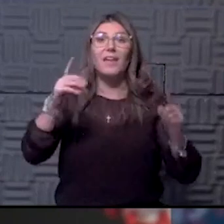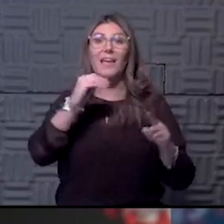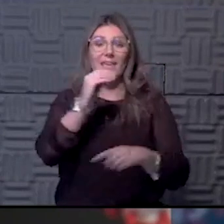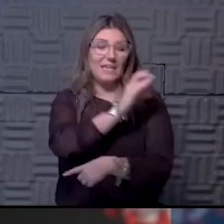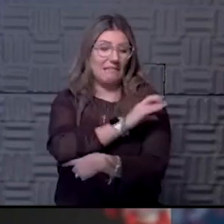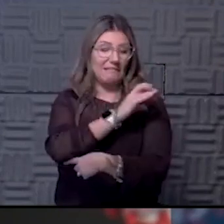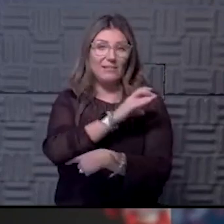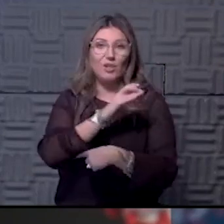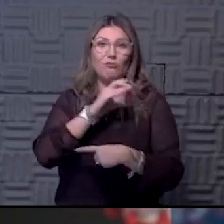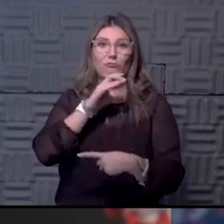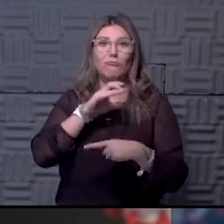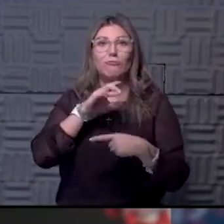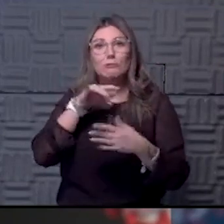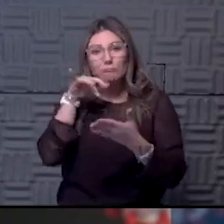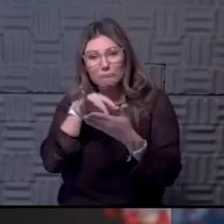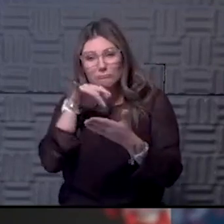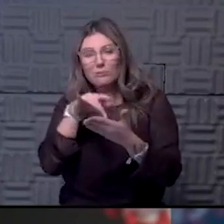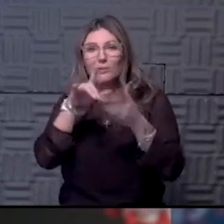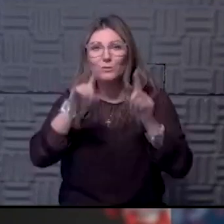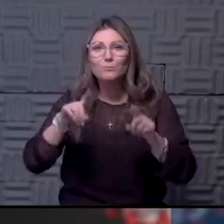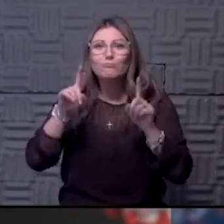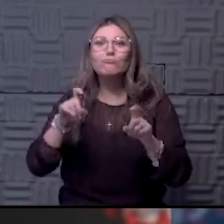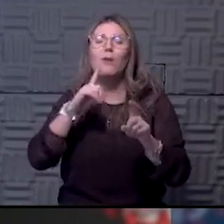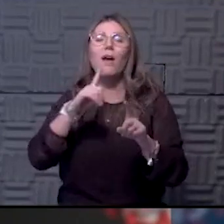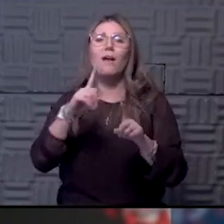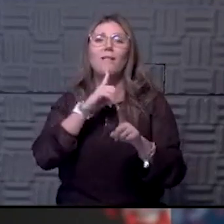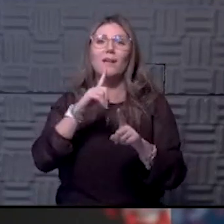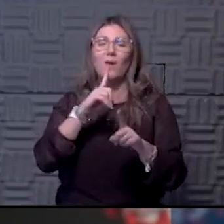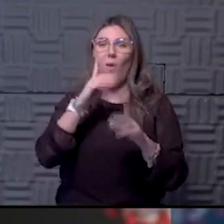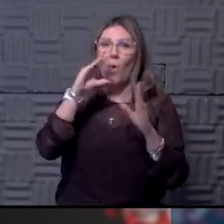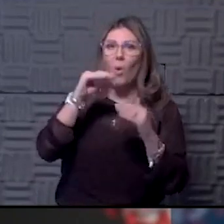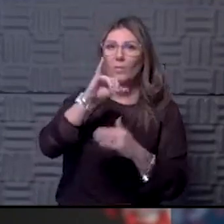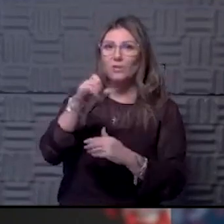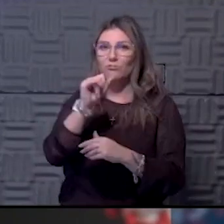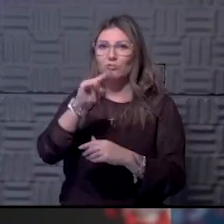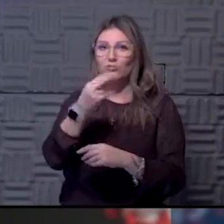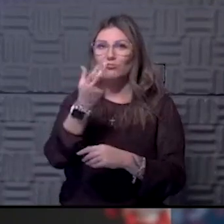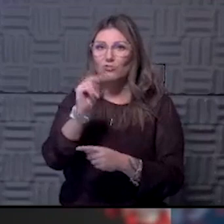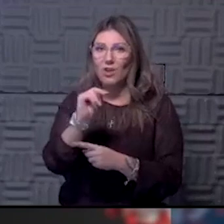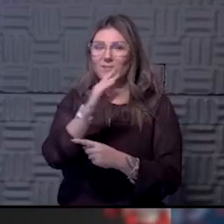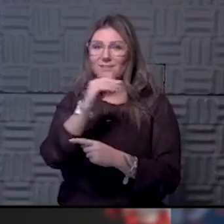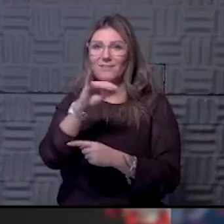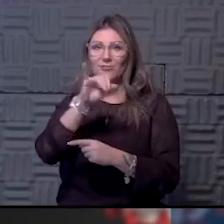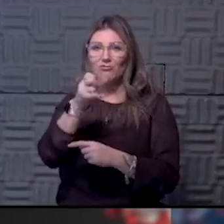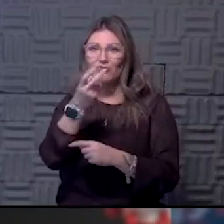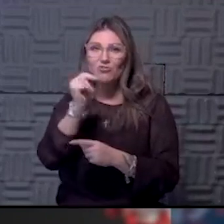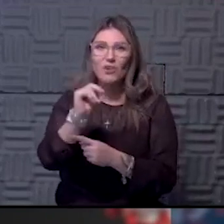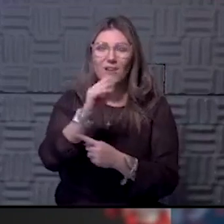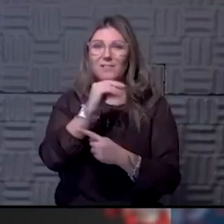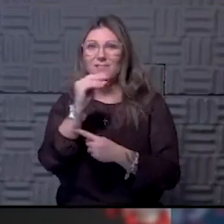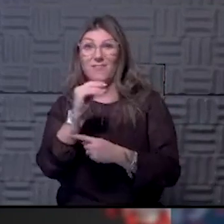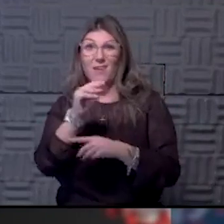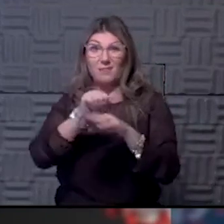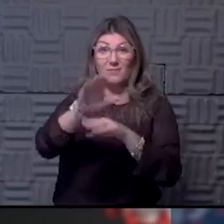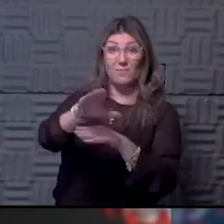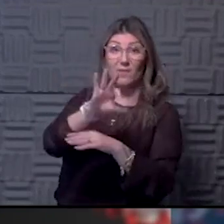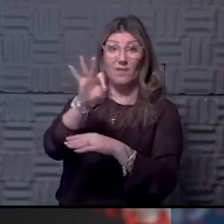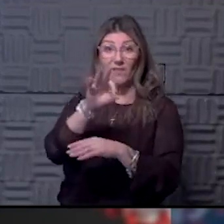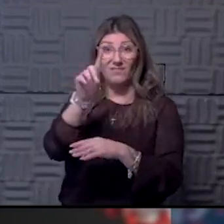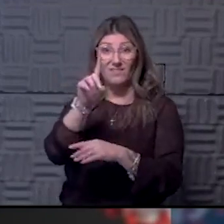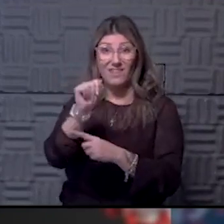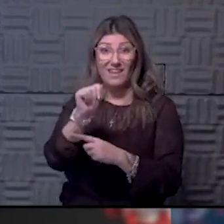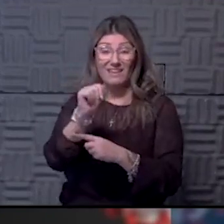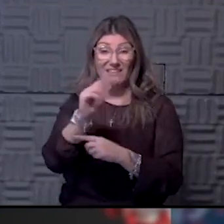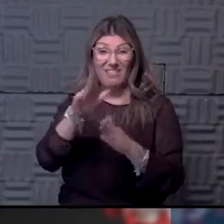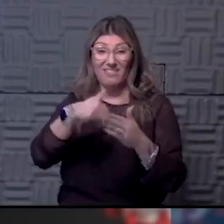clinical trials. We're hoping the Johnson & Johnson vaccine may have an update. I heard yesterday they plan to submit their data to the FDA here in about within the next 2 weeks. The data